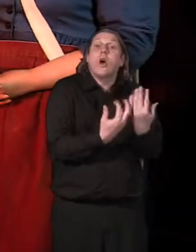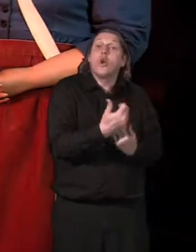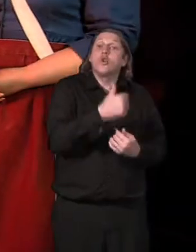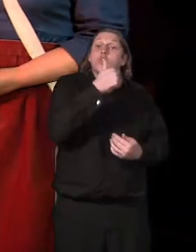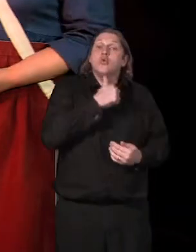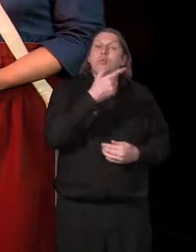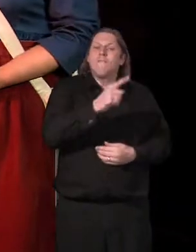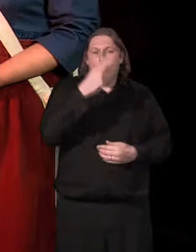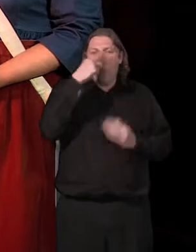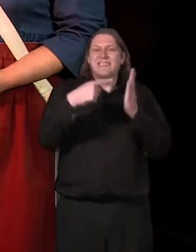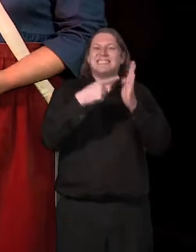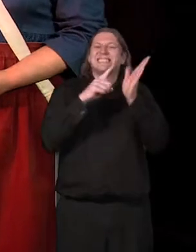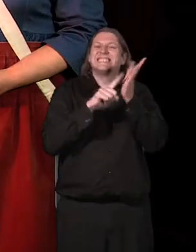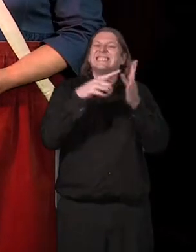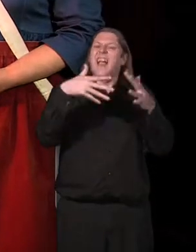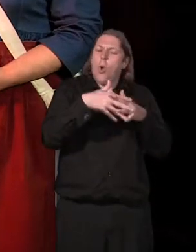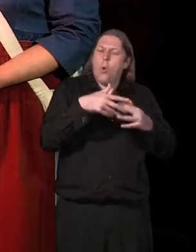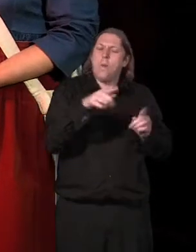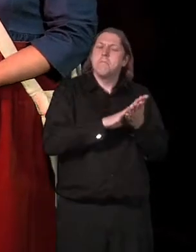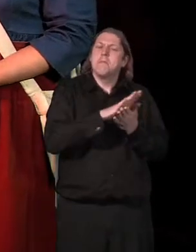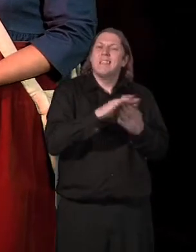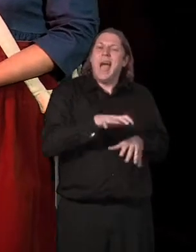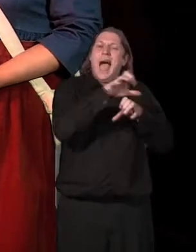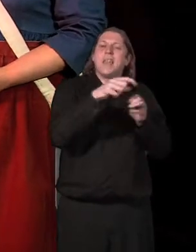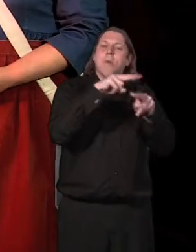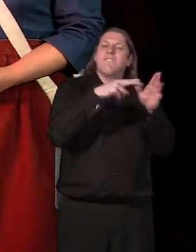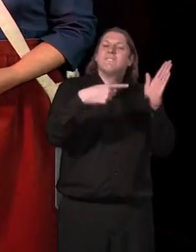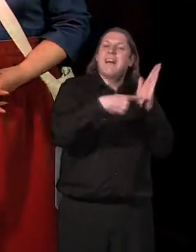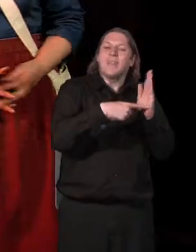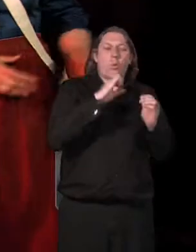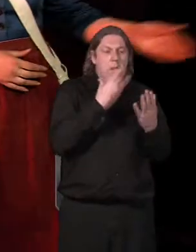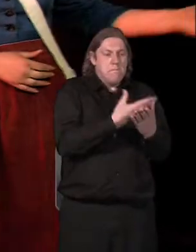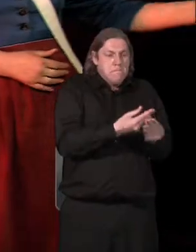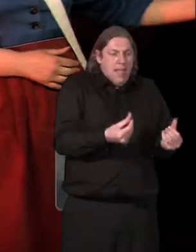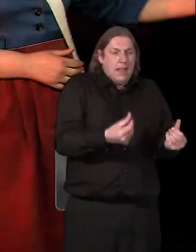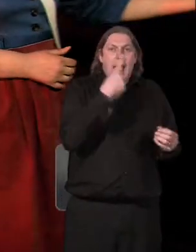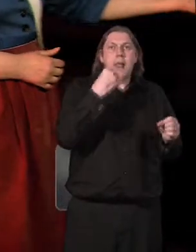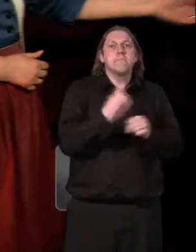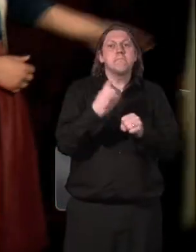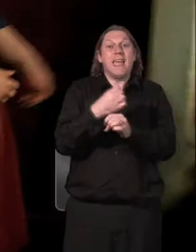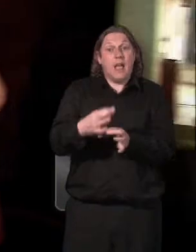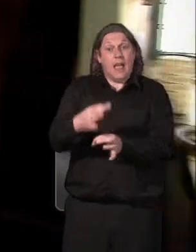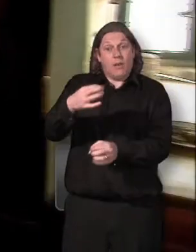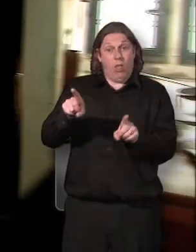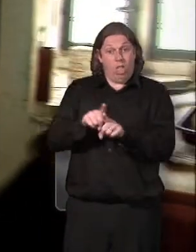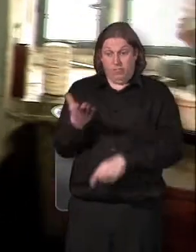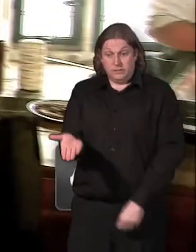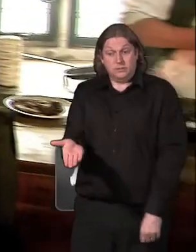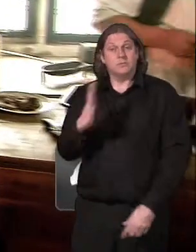used for melting tallow, which is animal fat, and we make candles. And here you can see the candles being